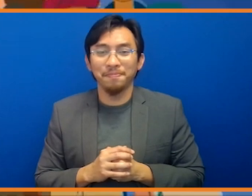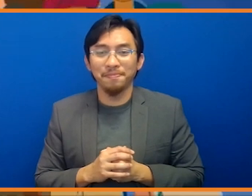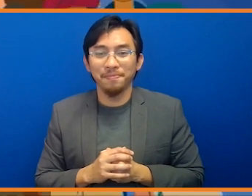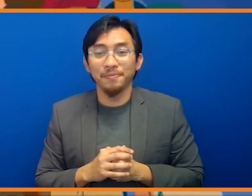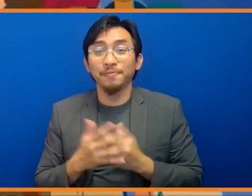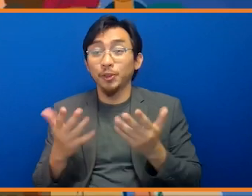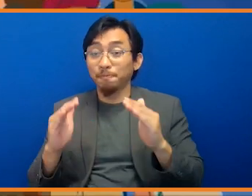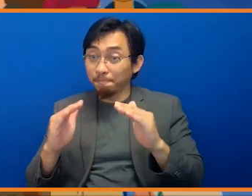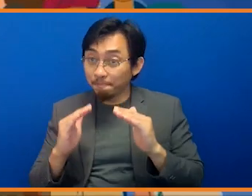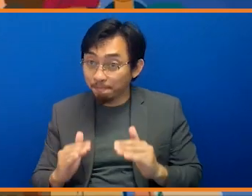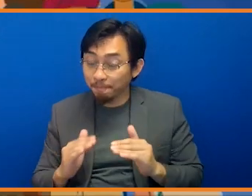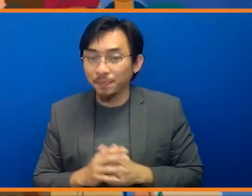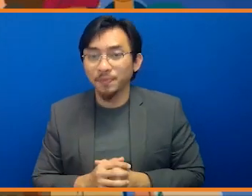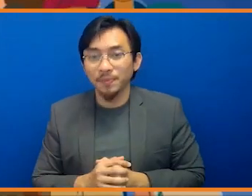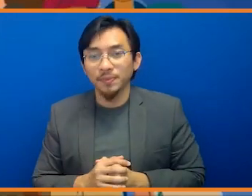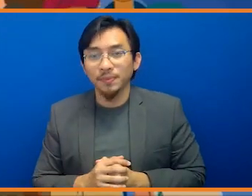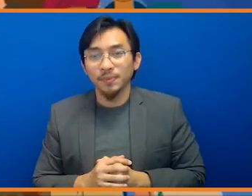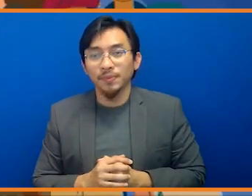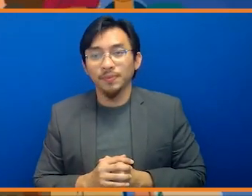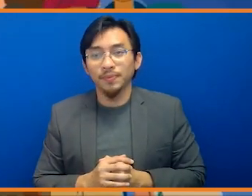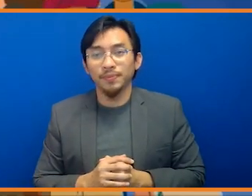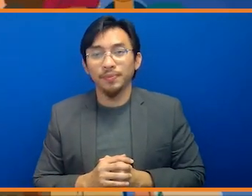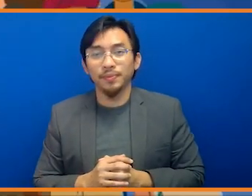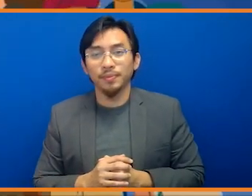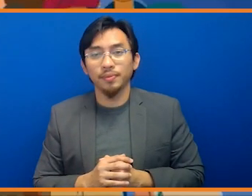So next slide, please.